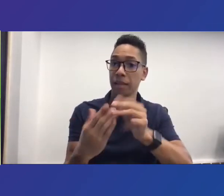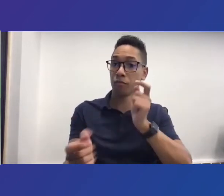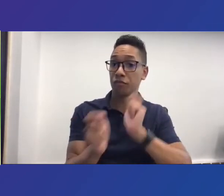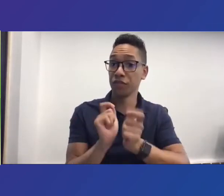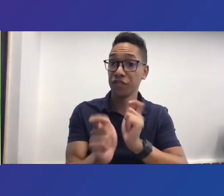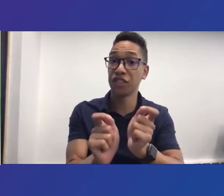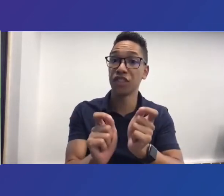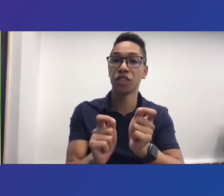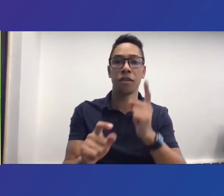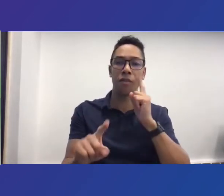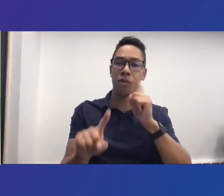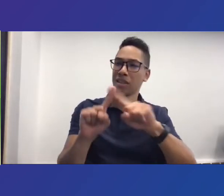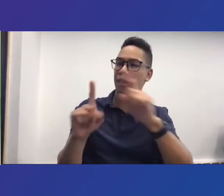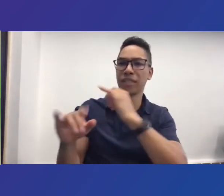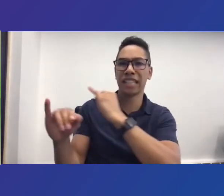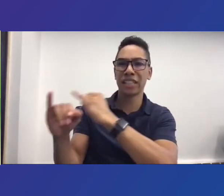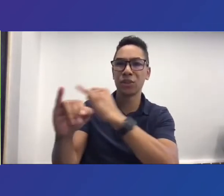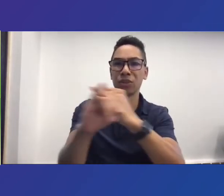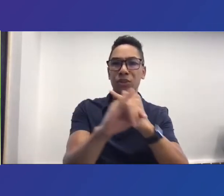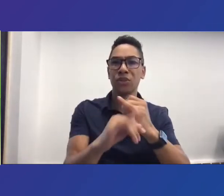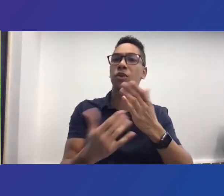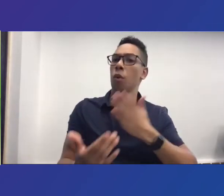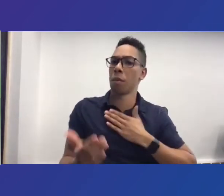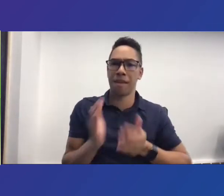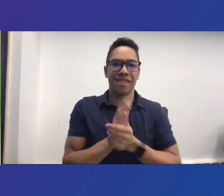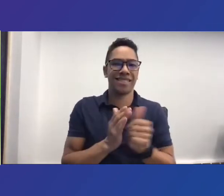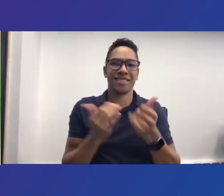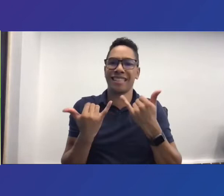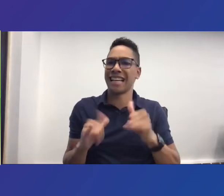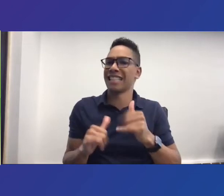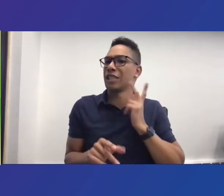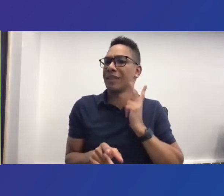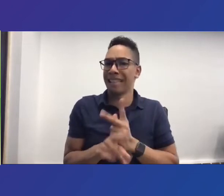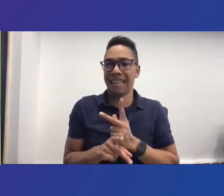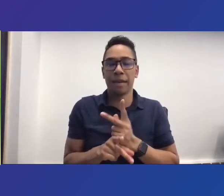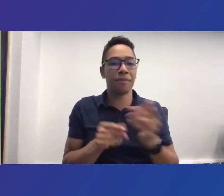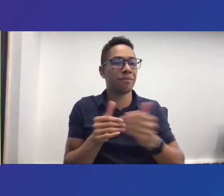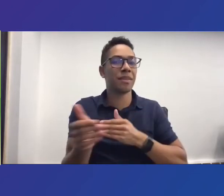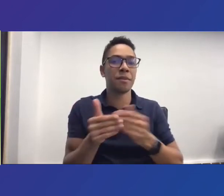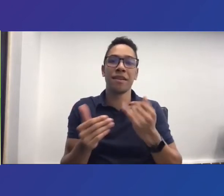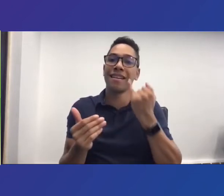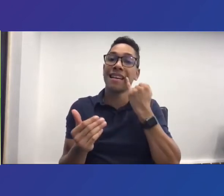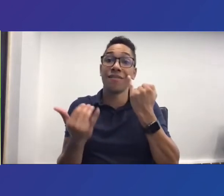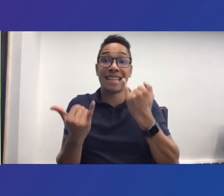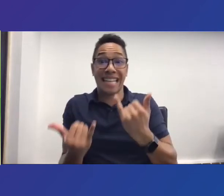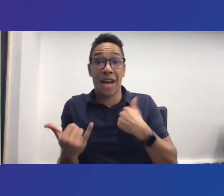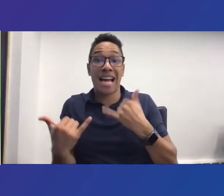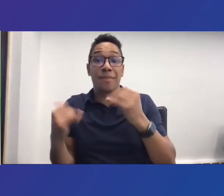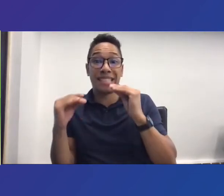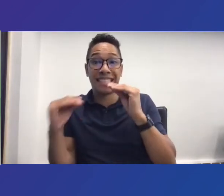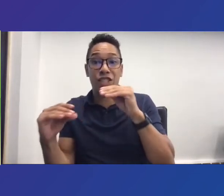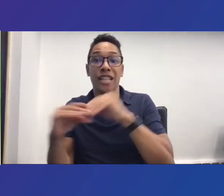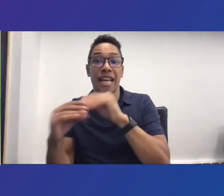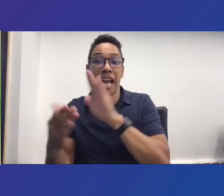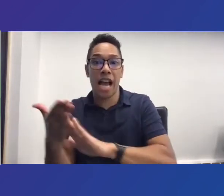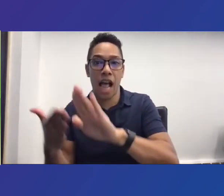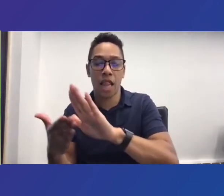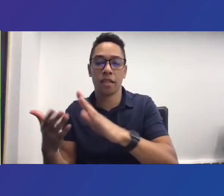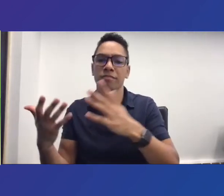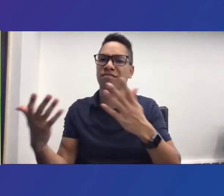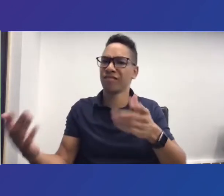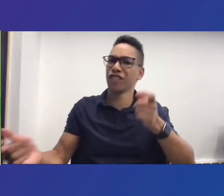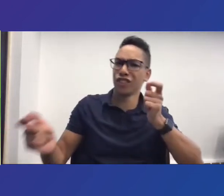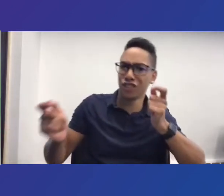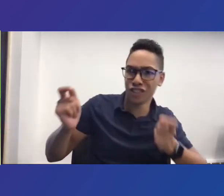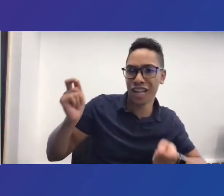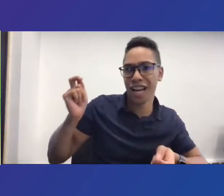different institution. So those skills never went away, even though I'm now teaching in higher ed. So even though there were twists and turns, it all still